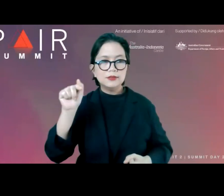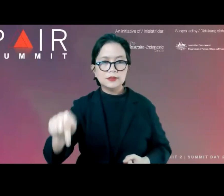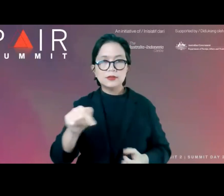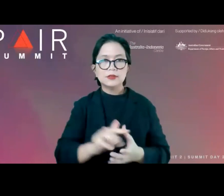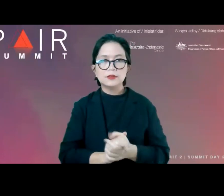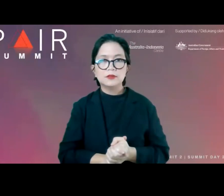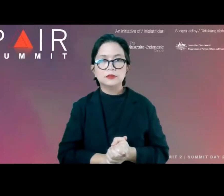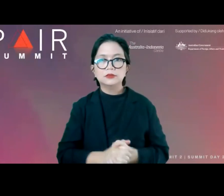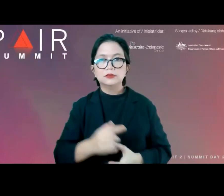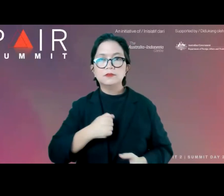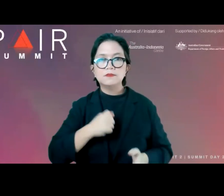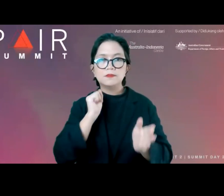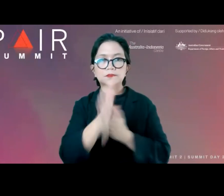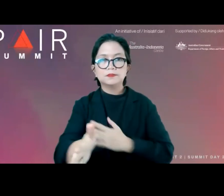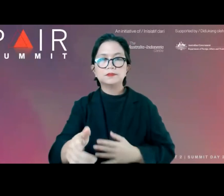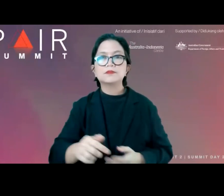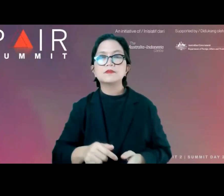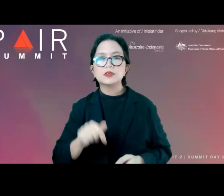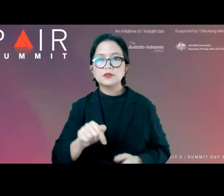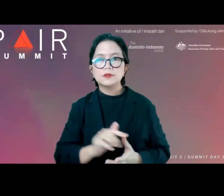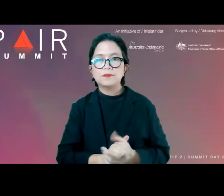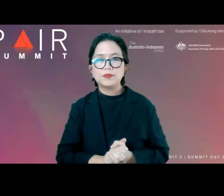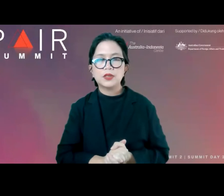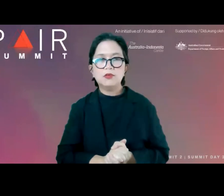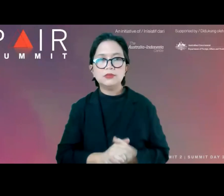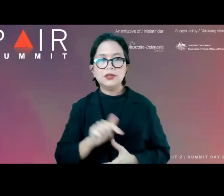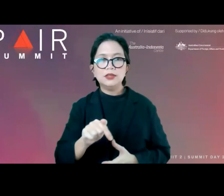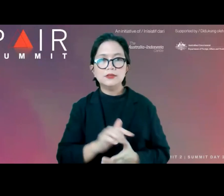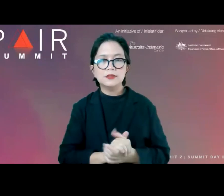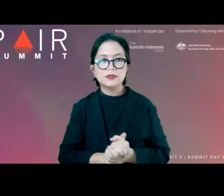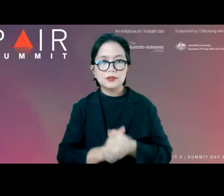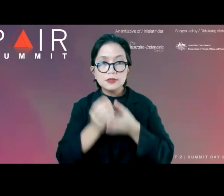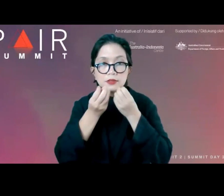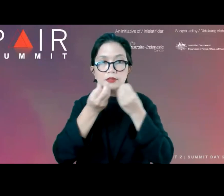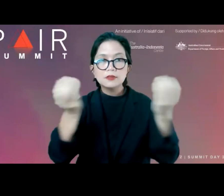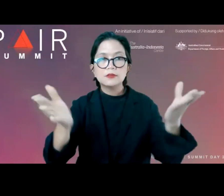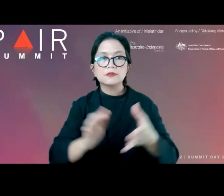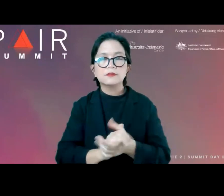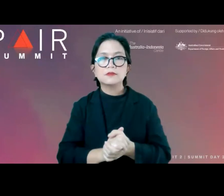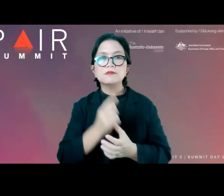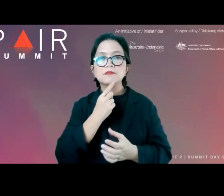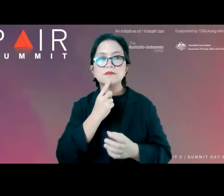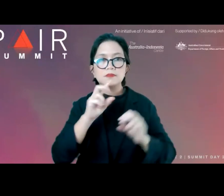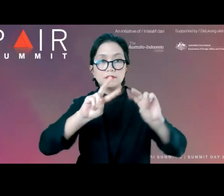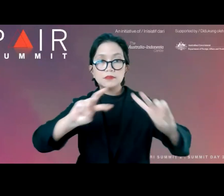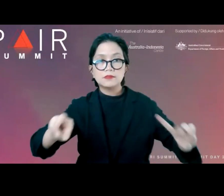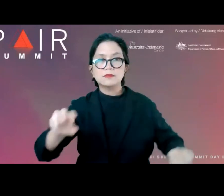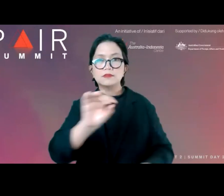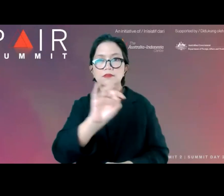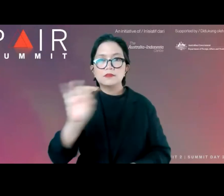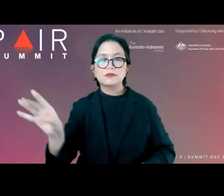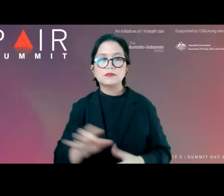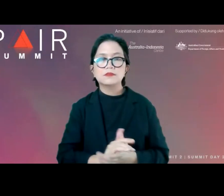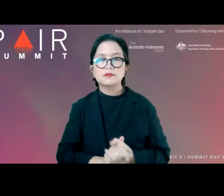about the other studies. So two quite related